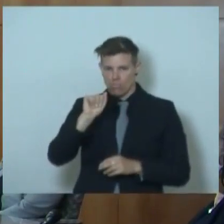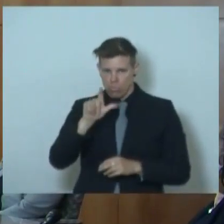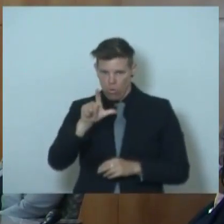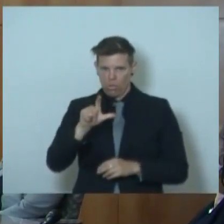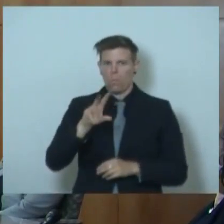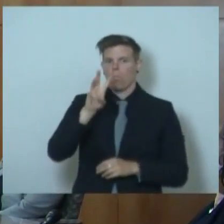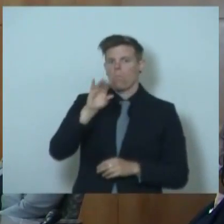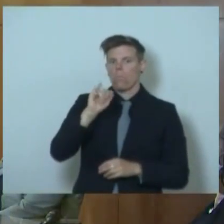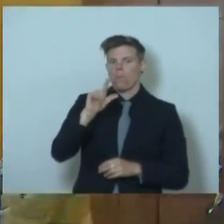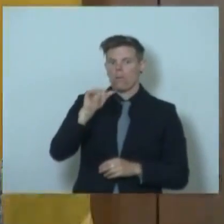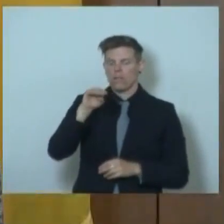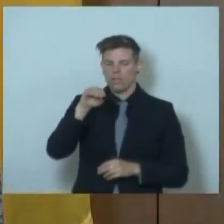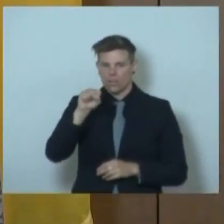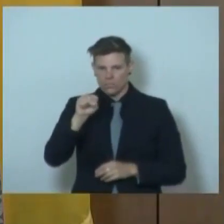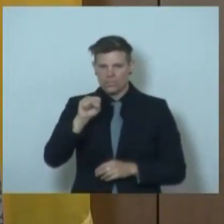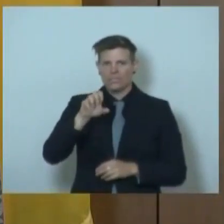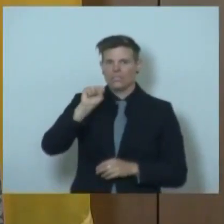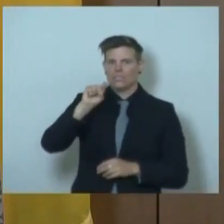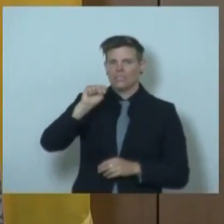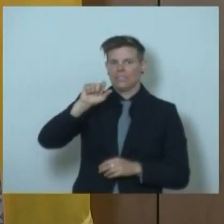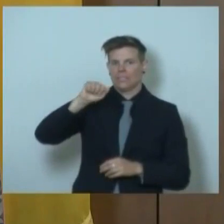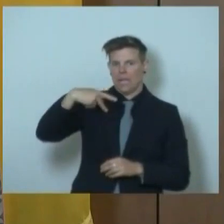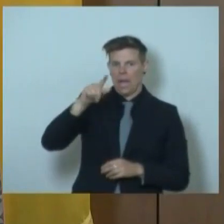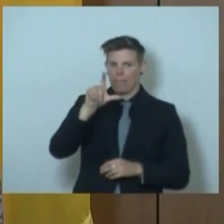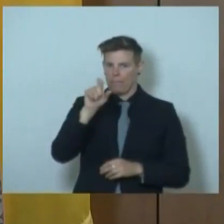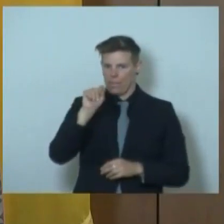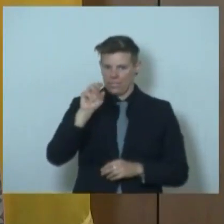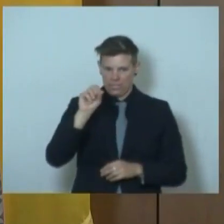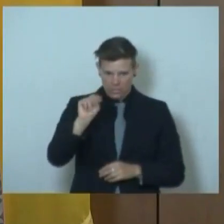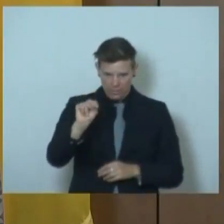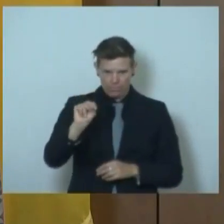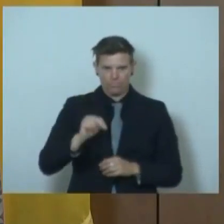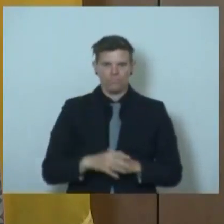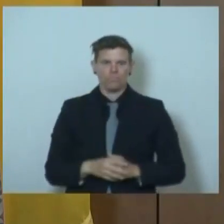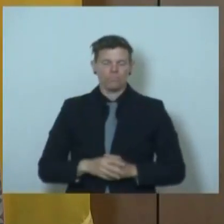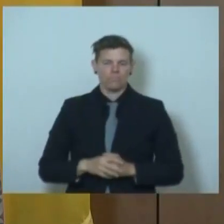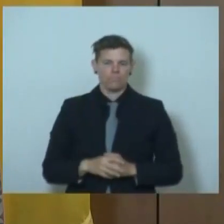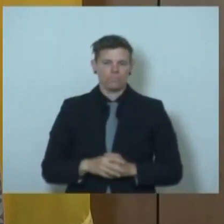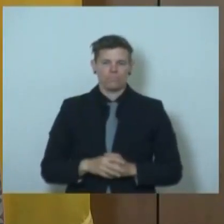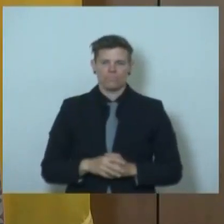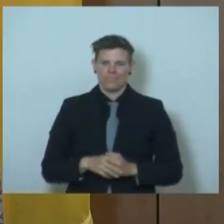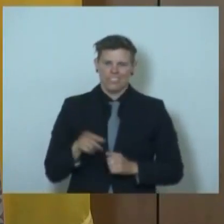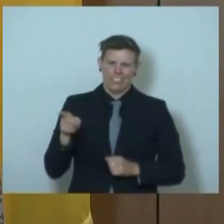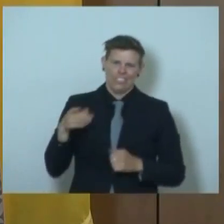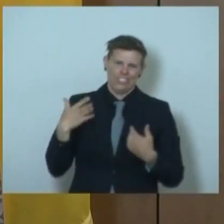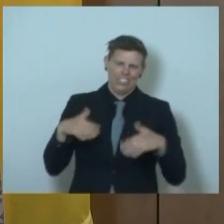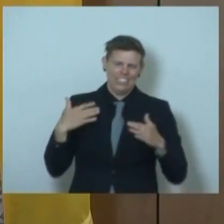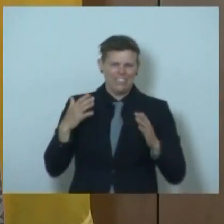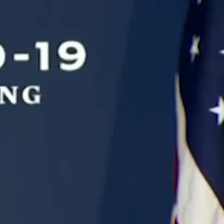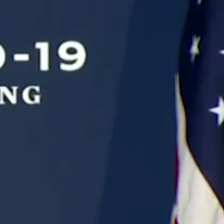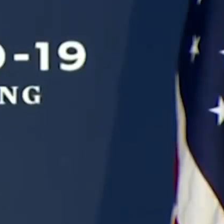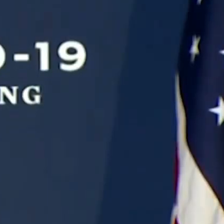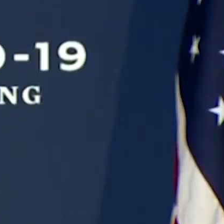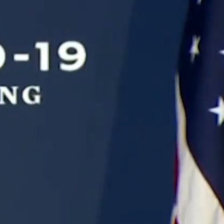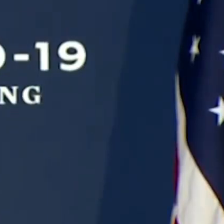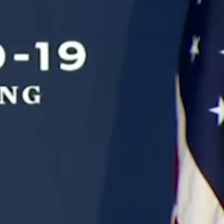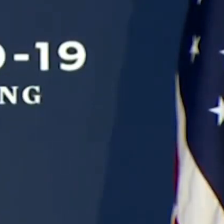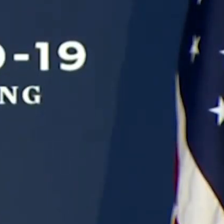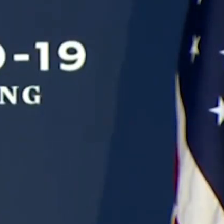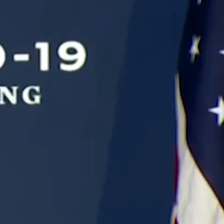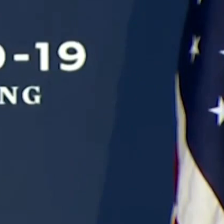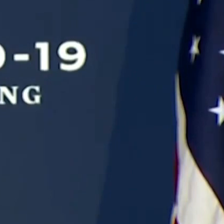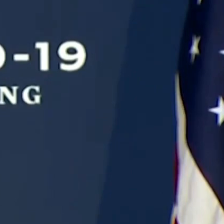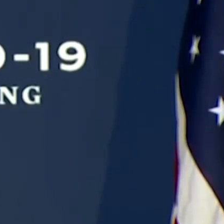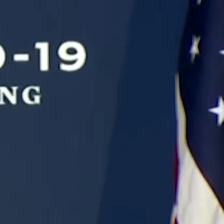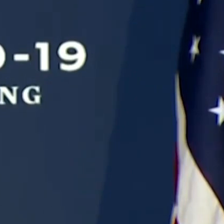Bingaman, son of former U.S. Senator Jeff Bingaman, is now working with the governor on President-elect Joe Biden's transition team. Garcia